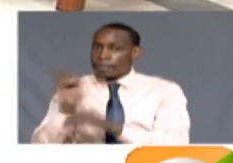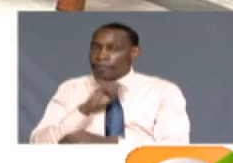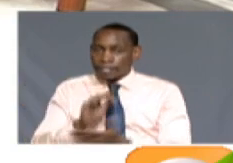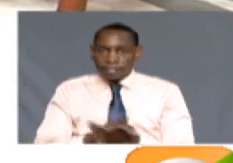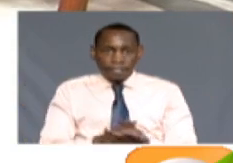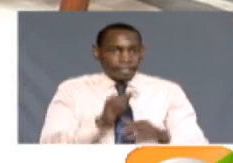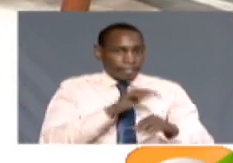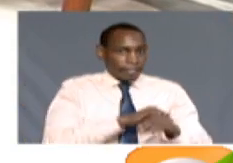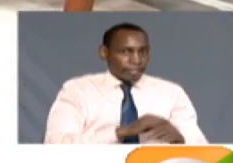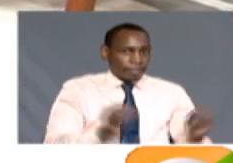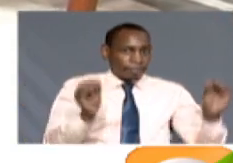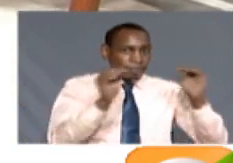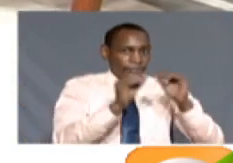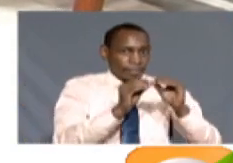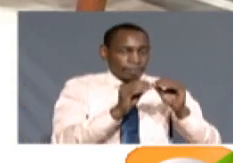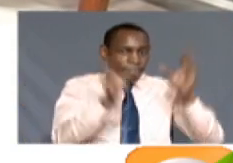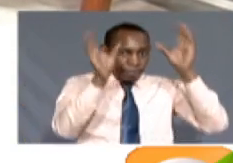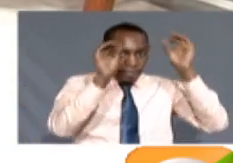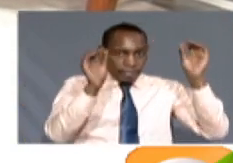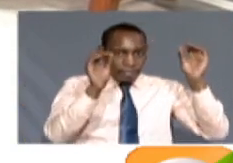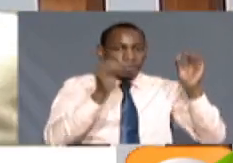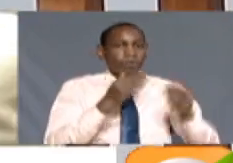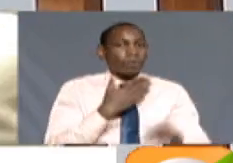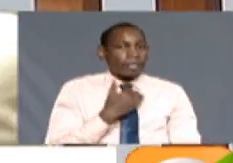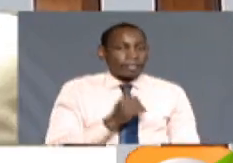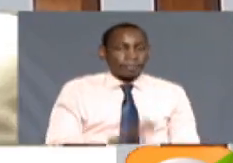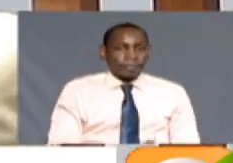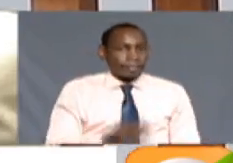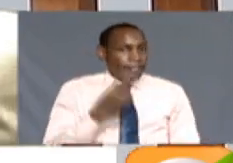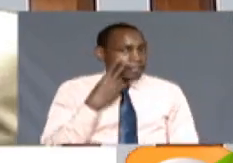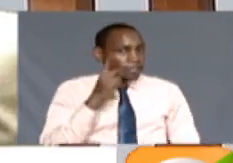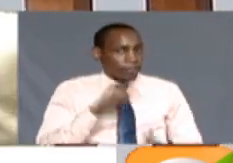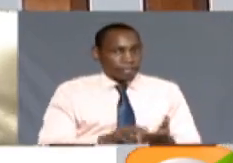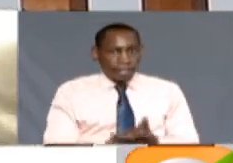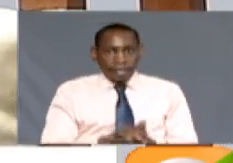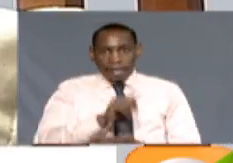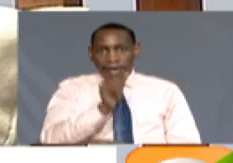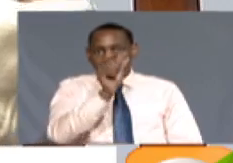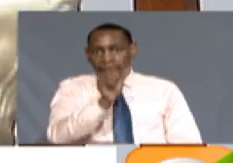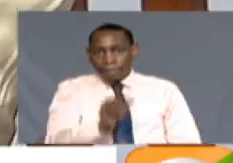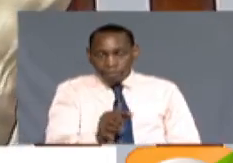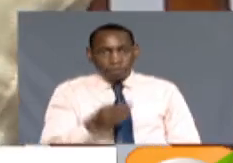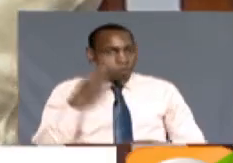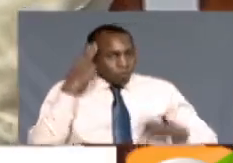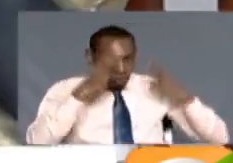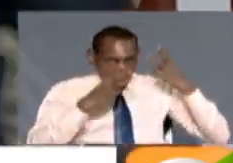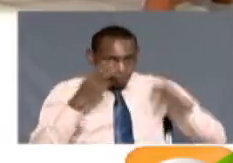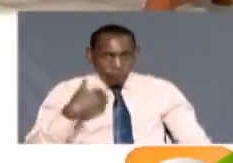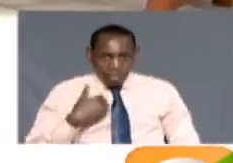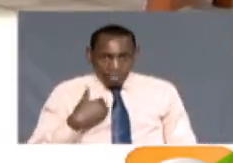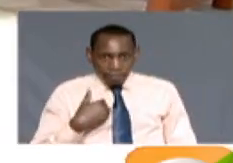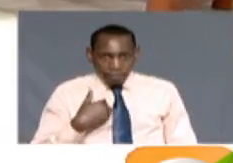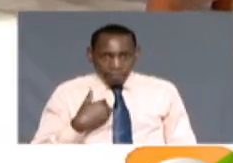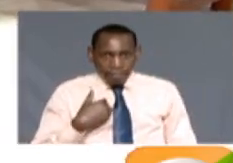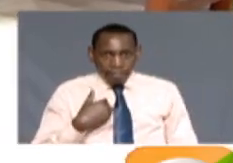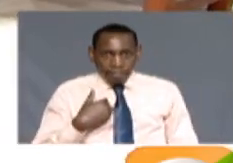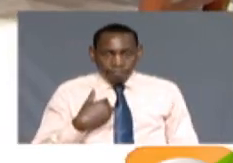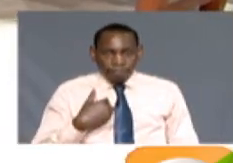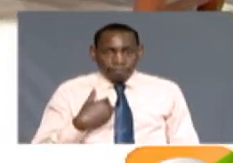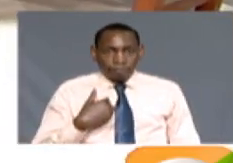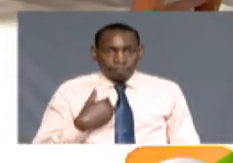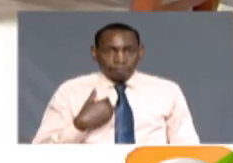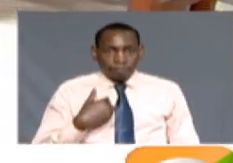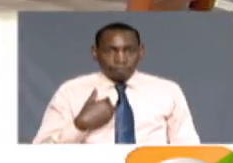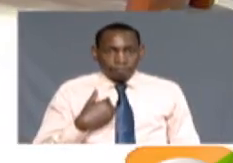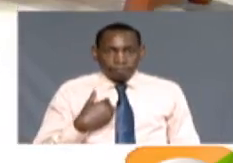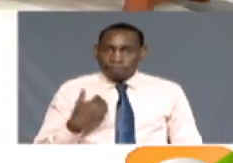you get an appointment to see the president, you will see the somebody who is insecure is already also coming there.